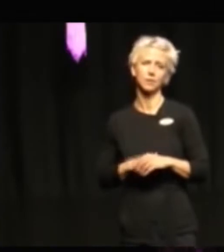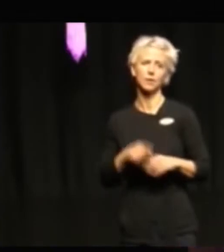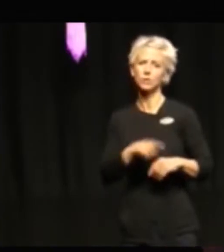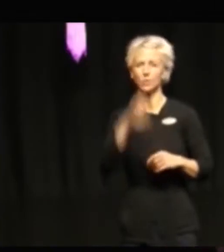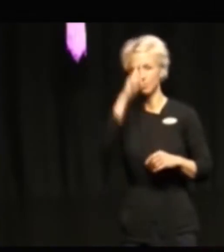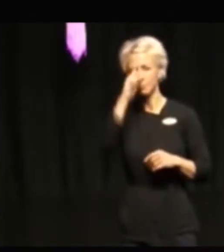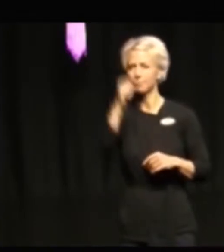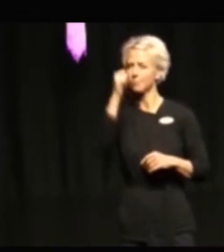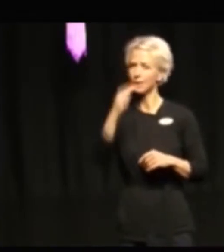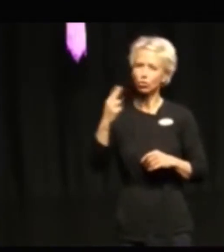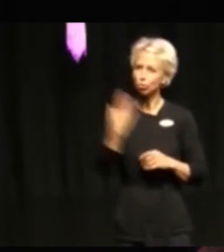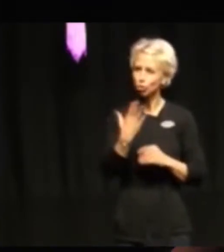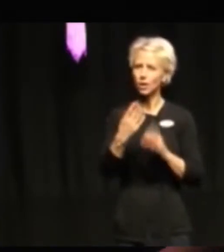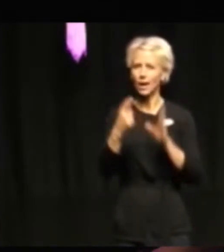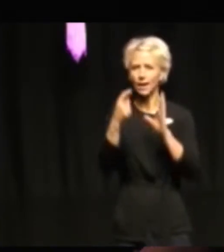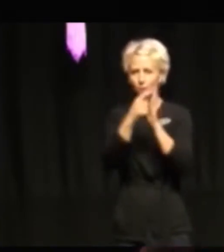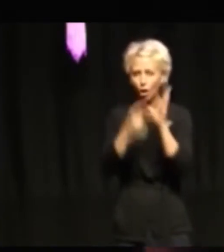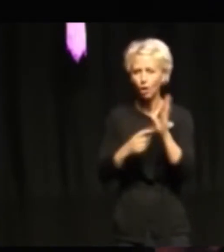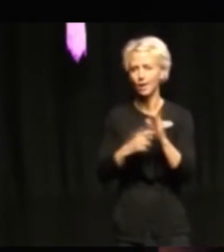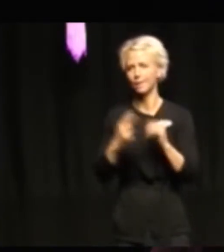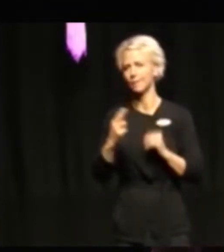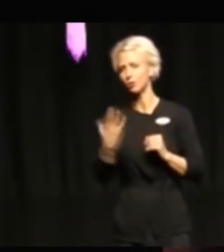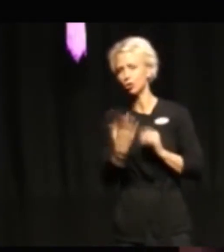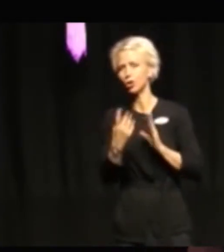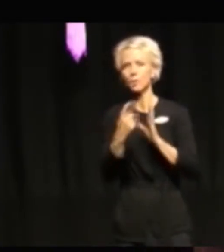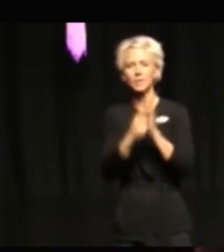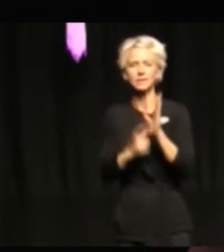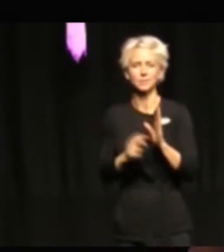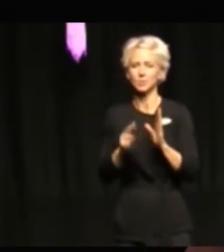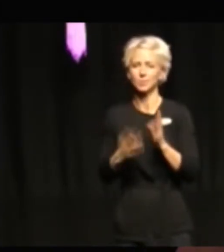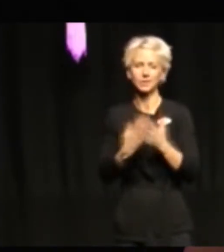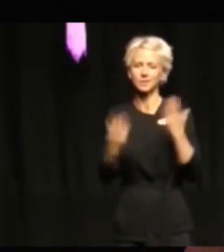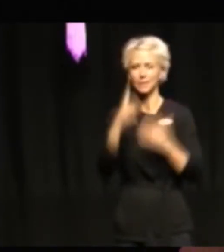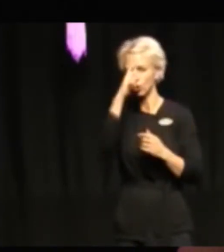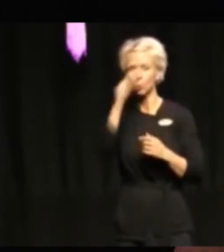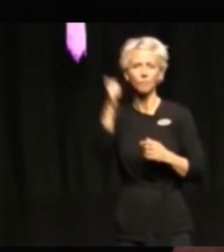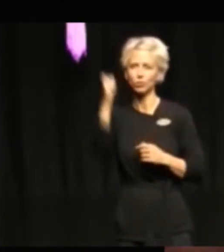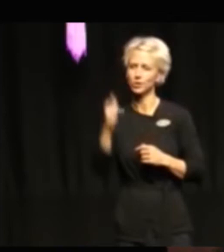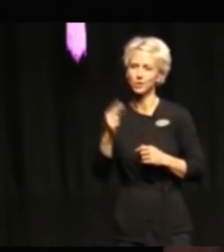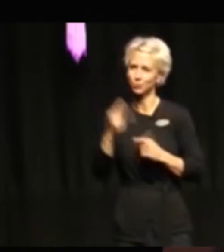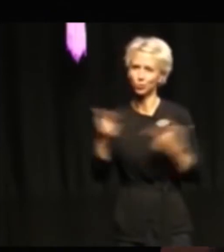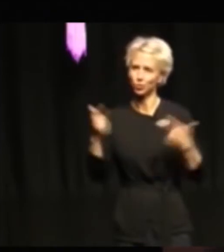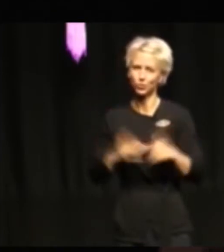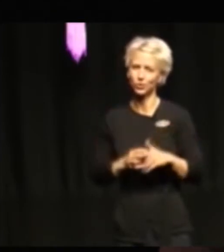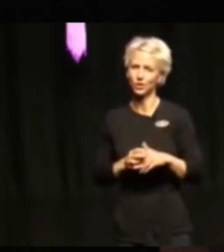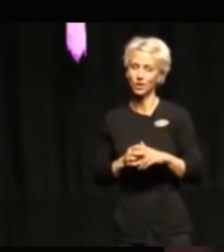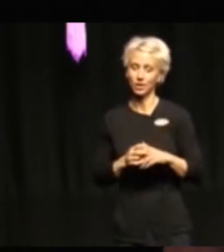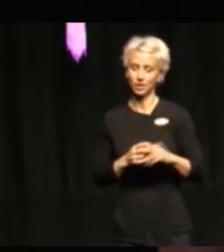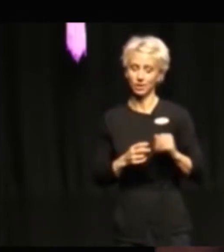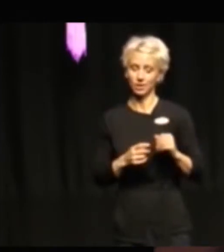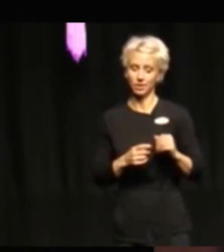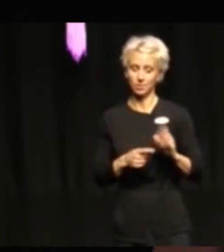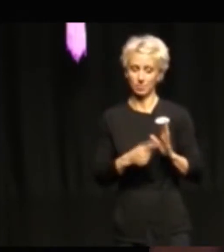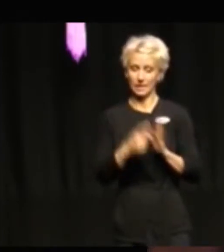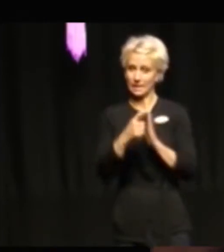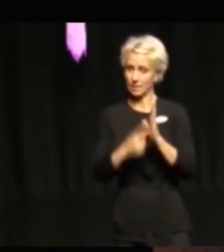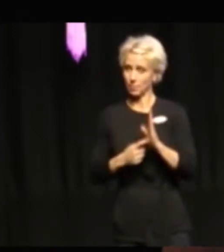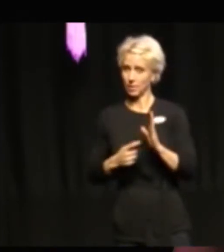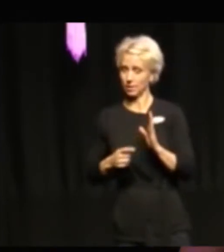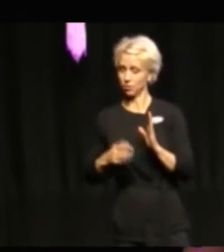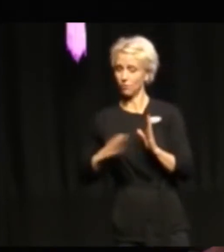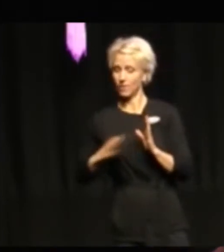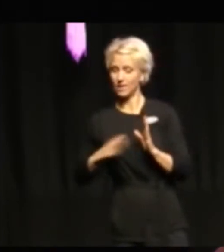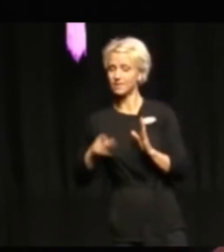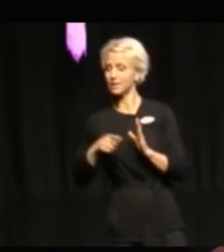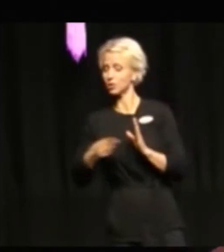invent new principles or new things. The principles that came out was